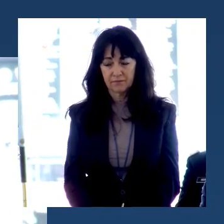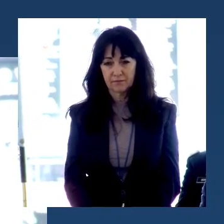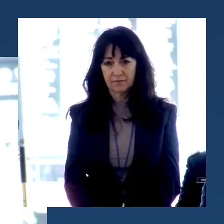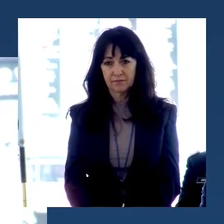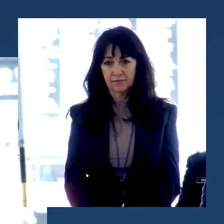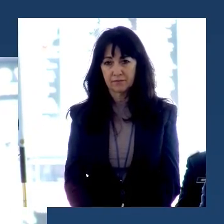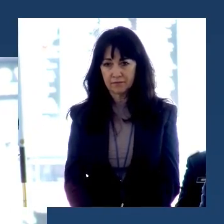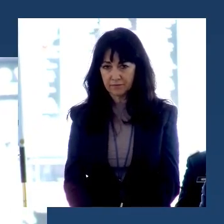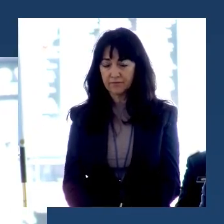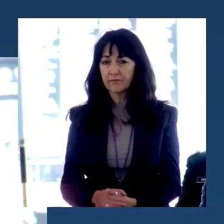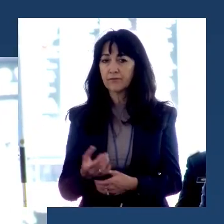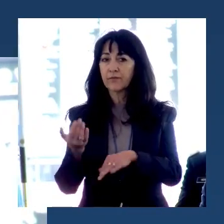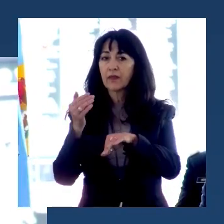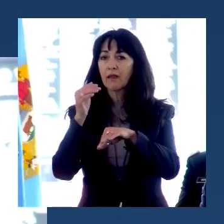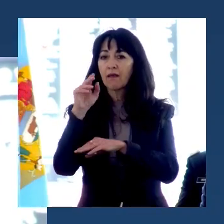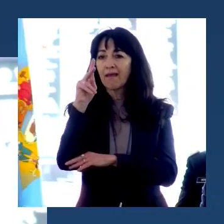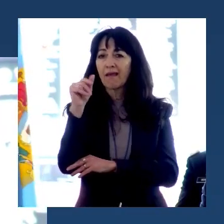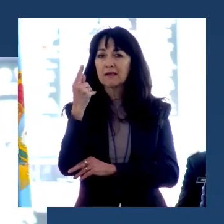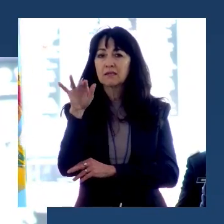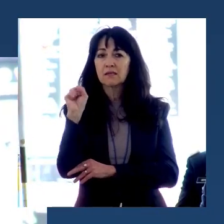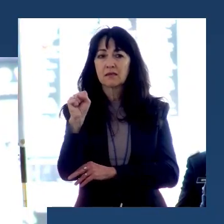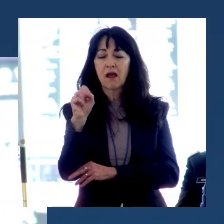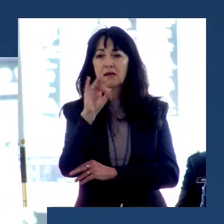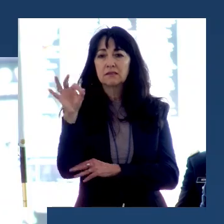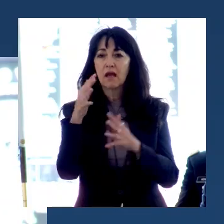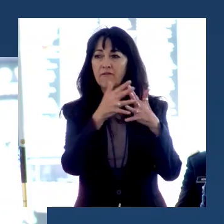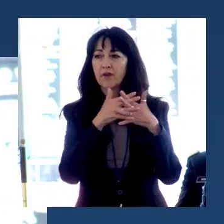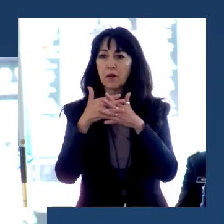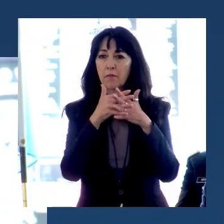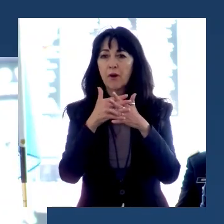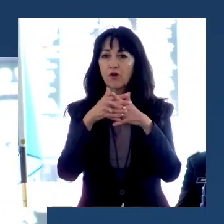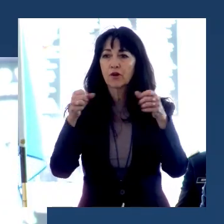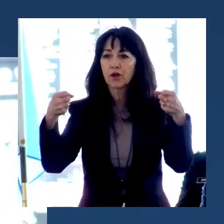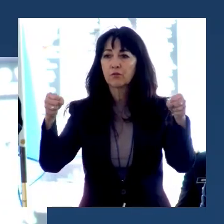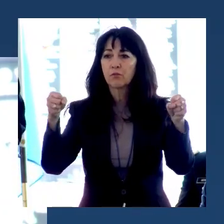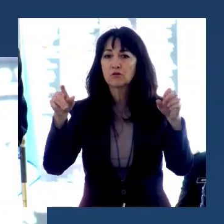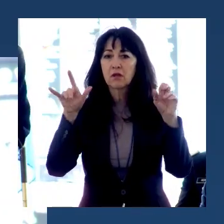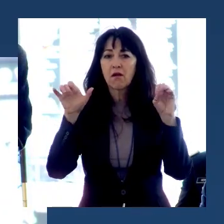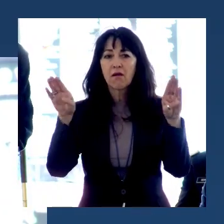Desert Knights of American Motorcycle Club,